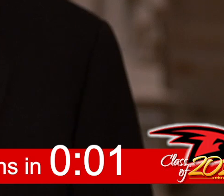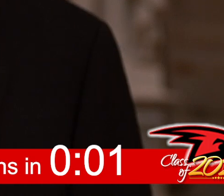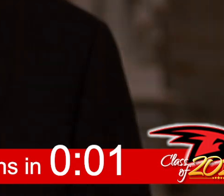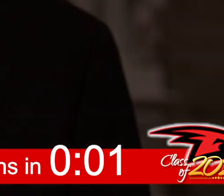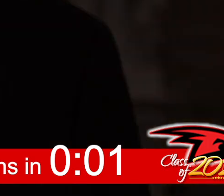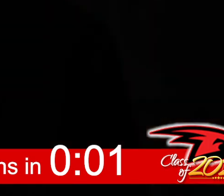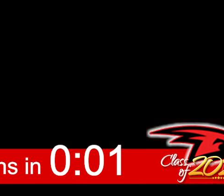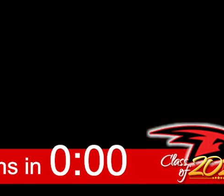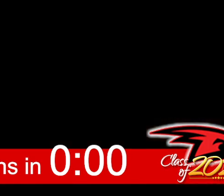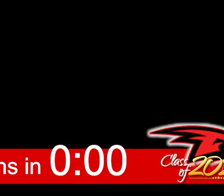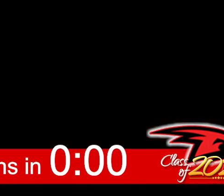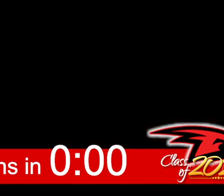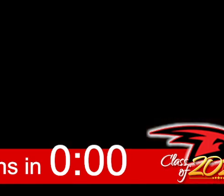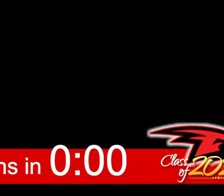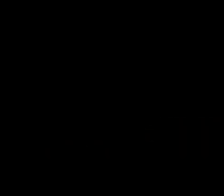future.